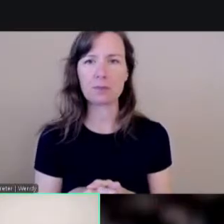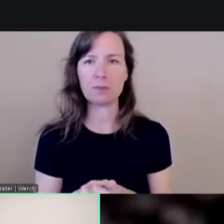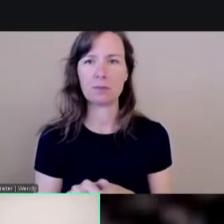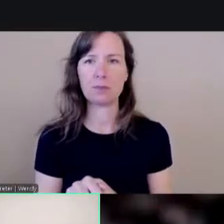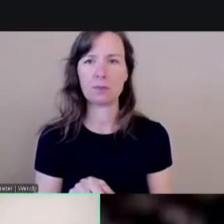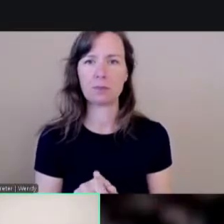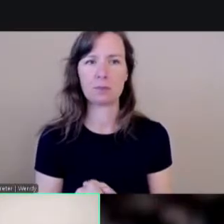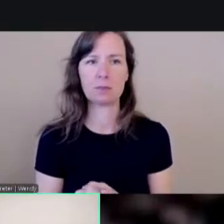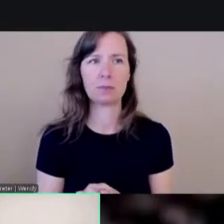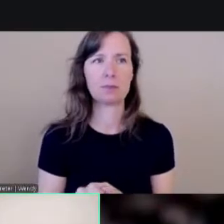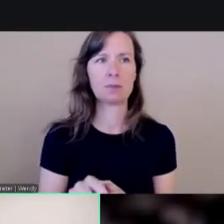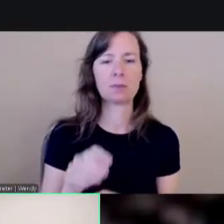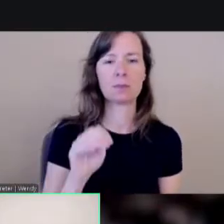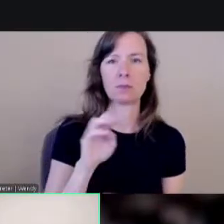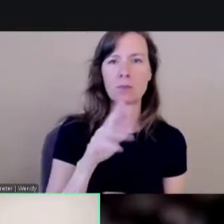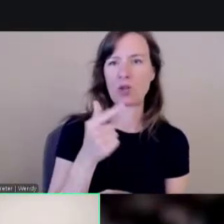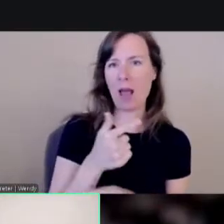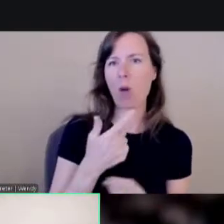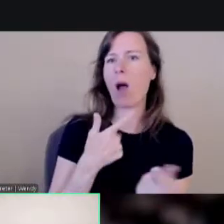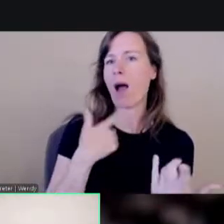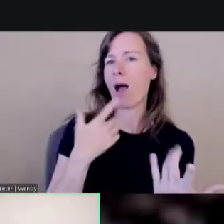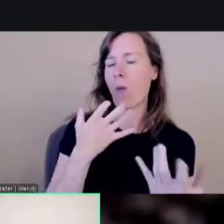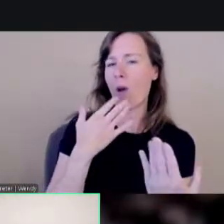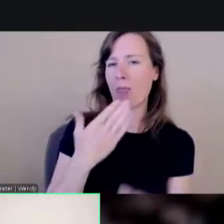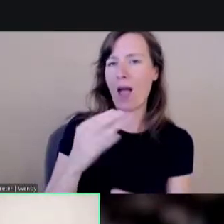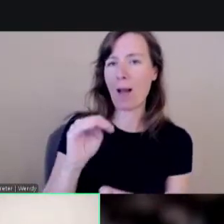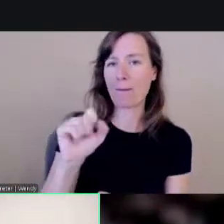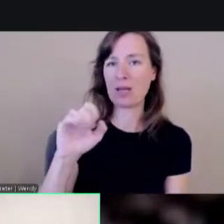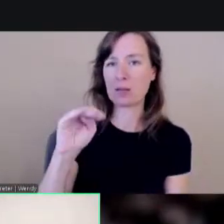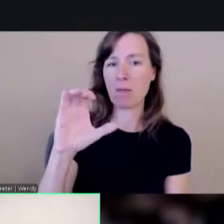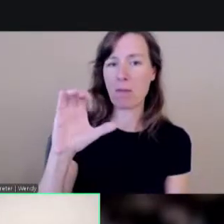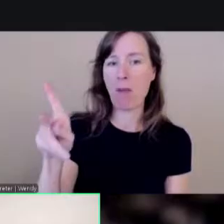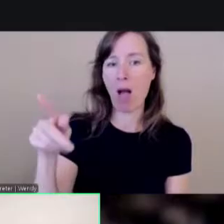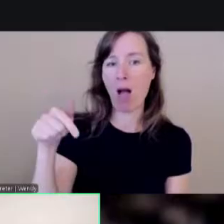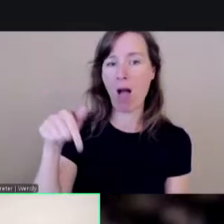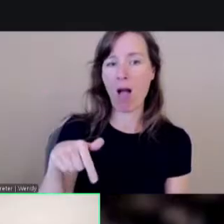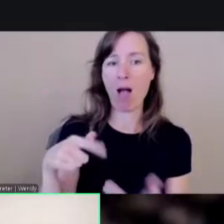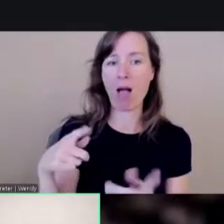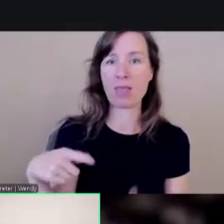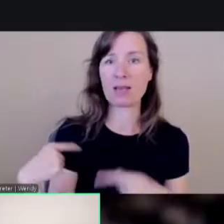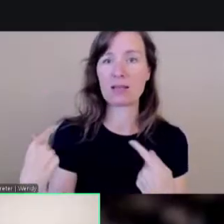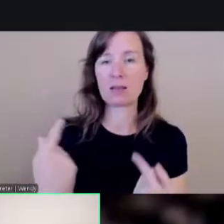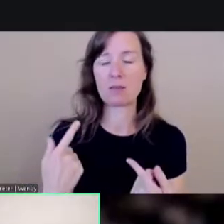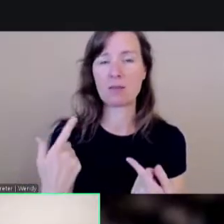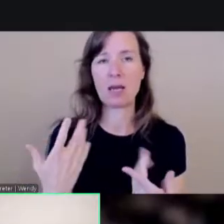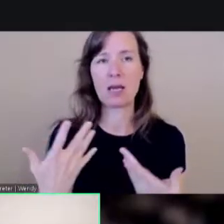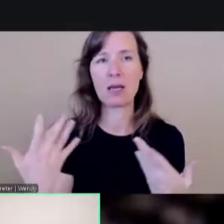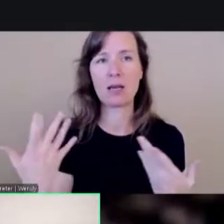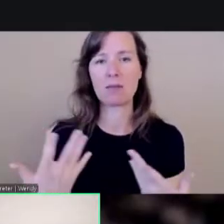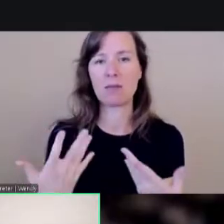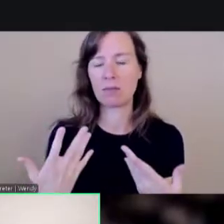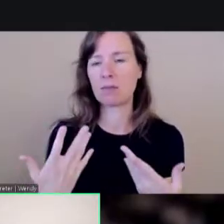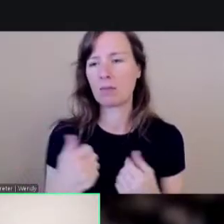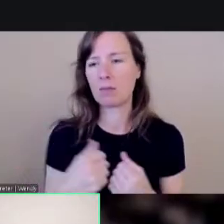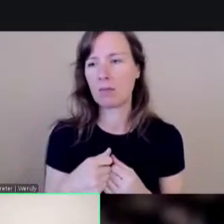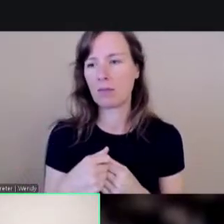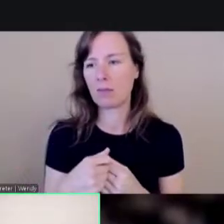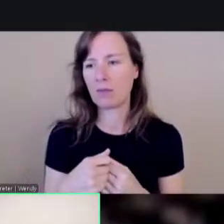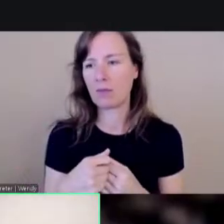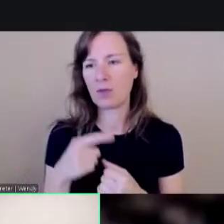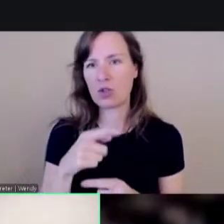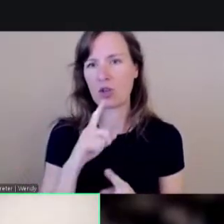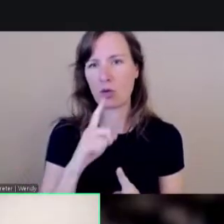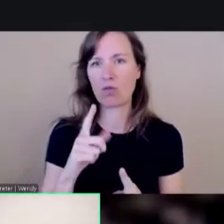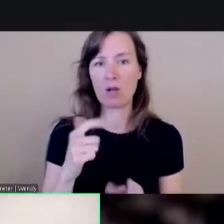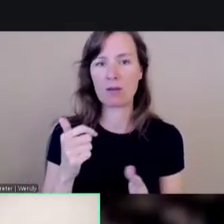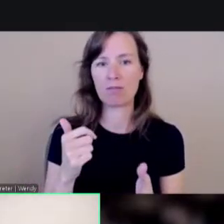And I have to thank Ms. Mock because this has been, of course, a busy tax season. So she has flexed a